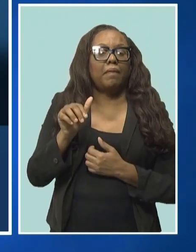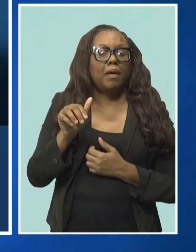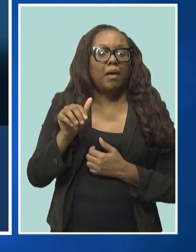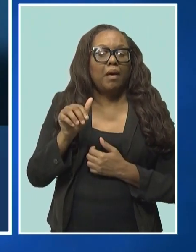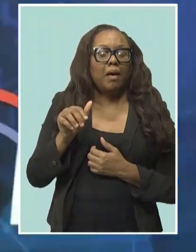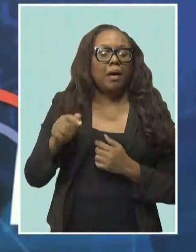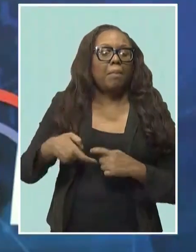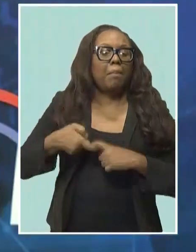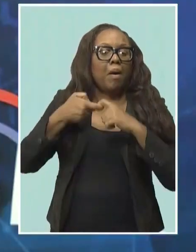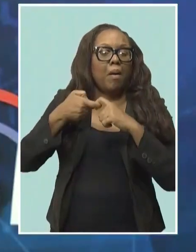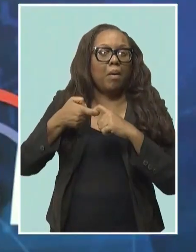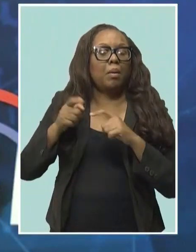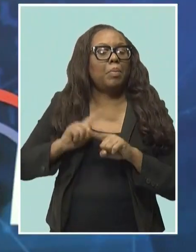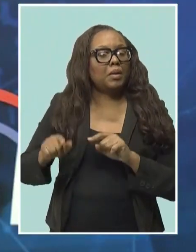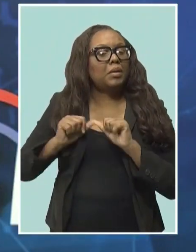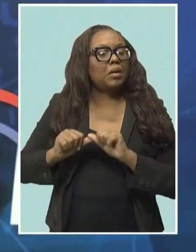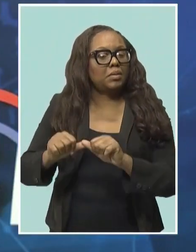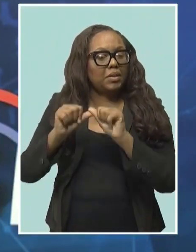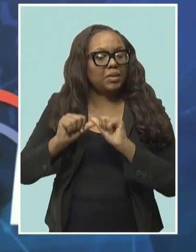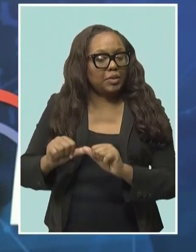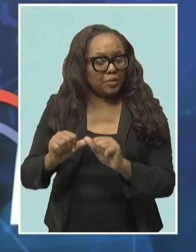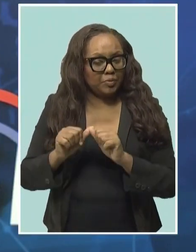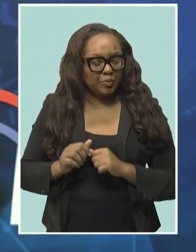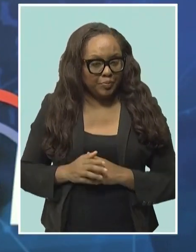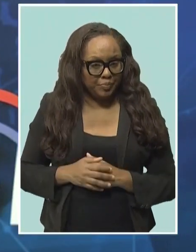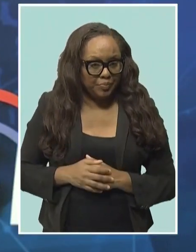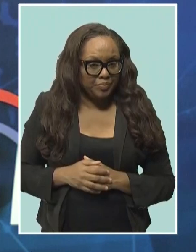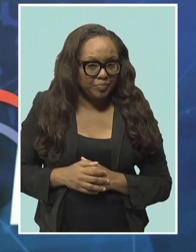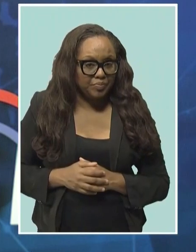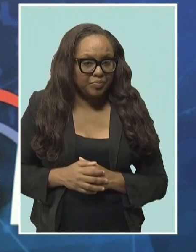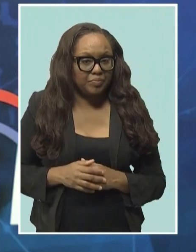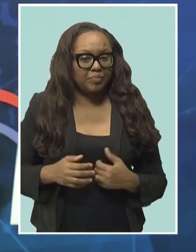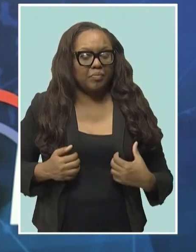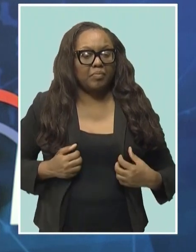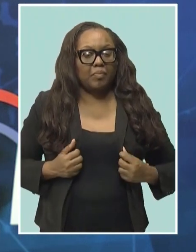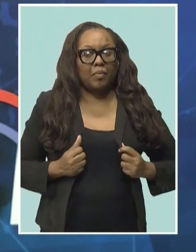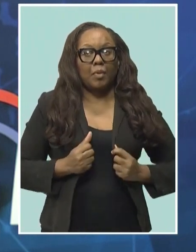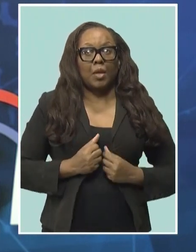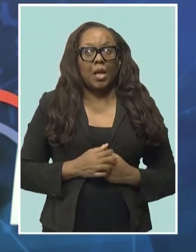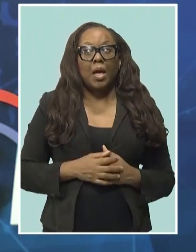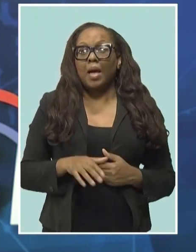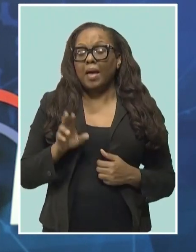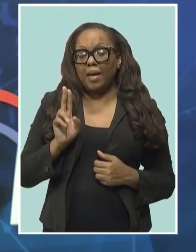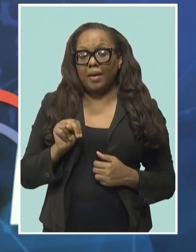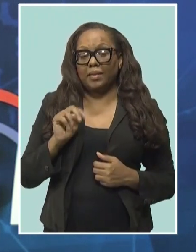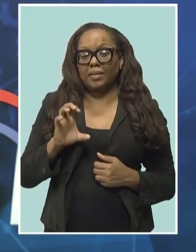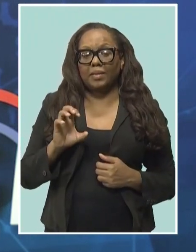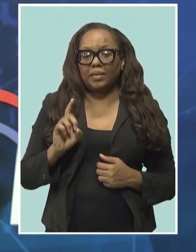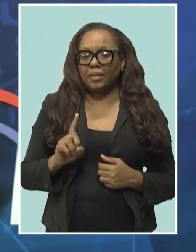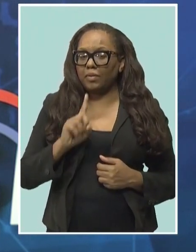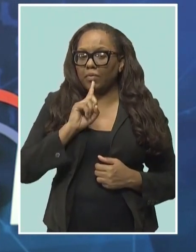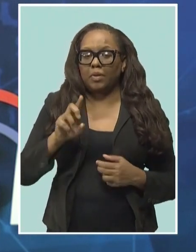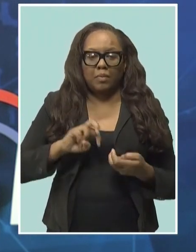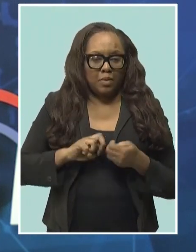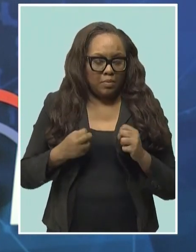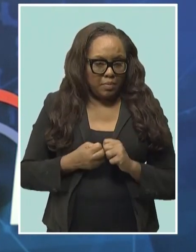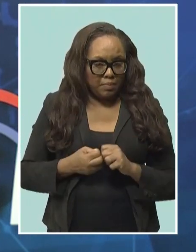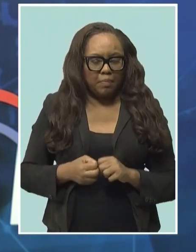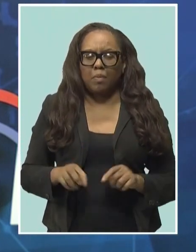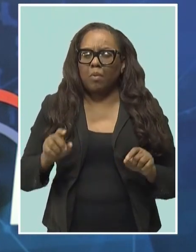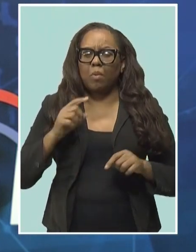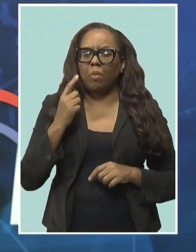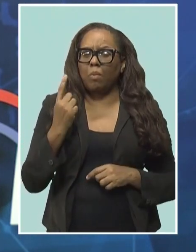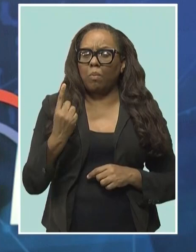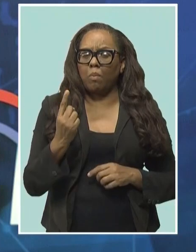scheduled. With non-communicable diseases a constant concern, one community-based doctor is playing his part to ensure